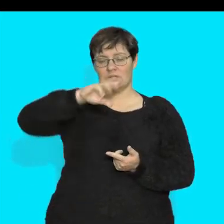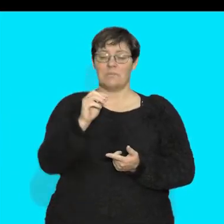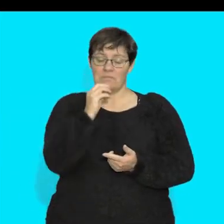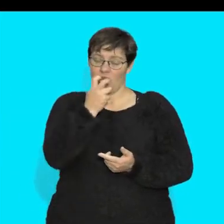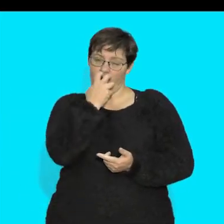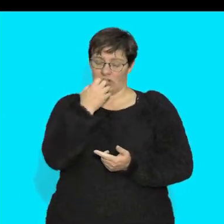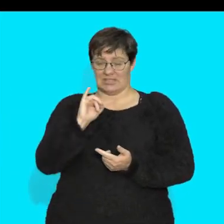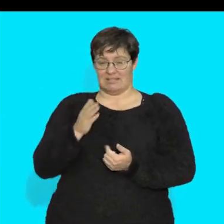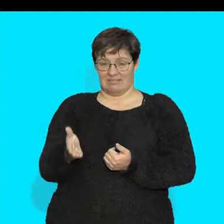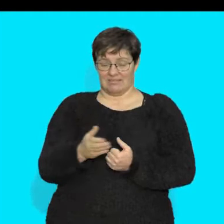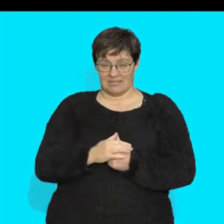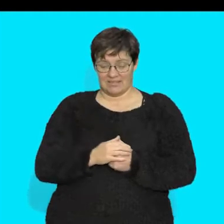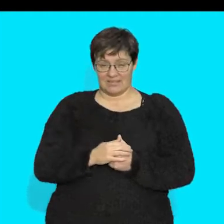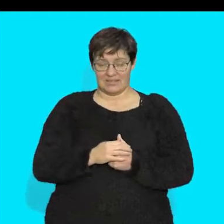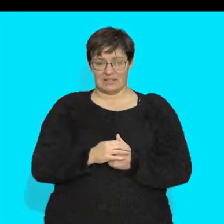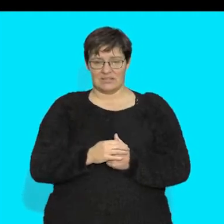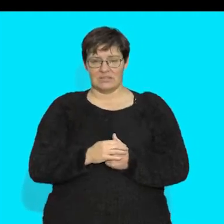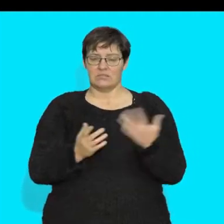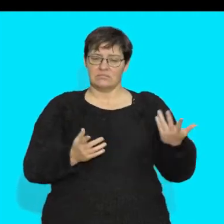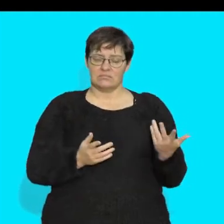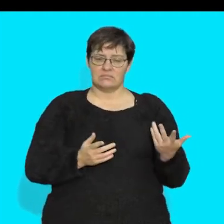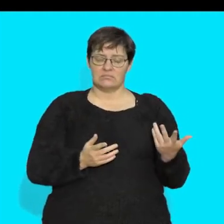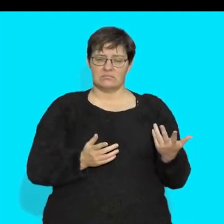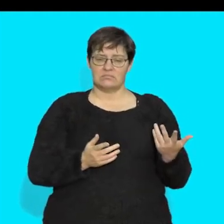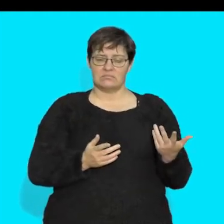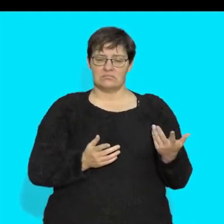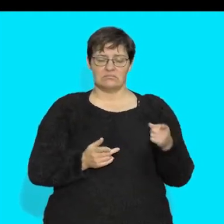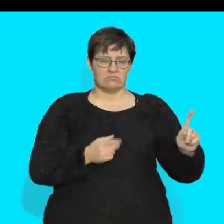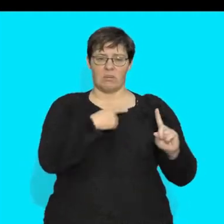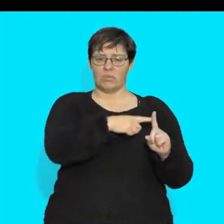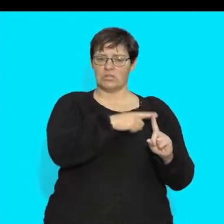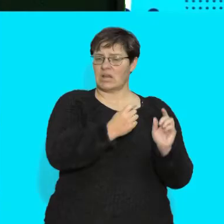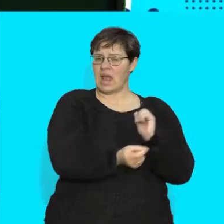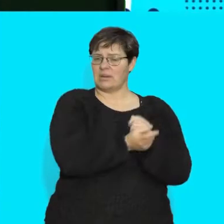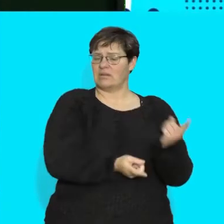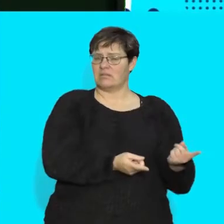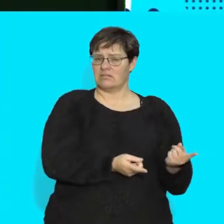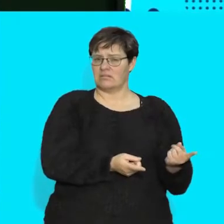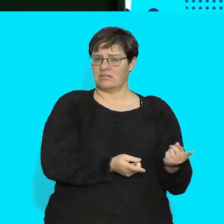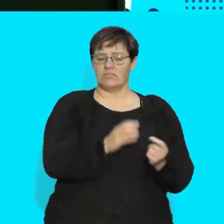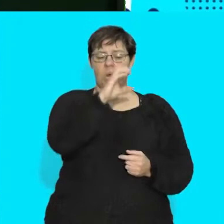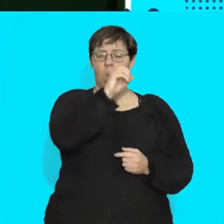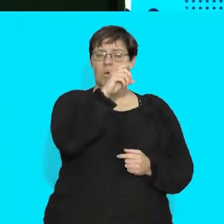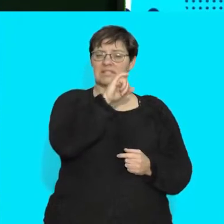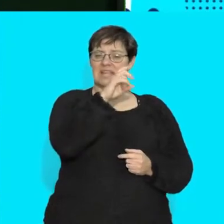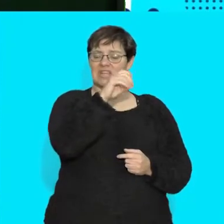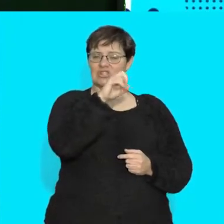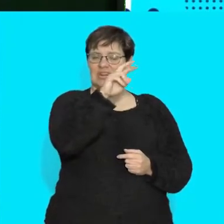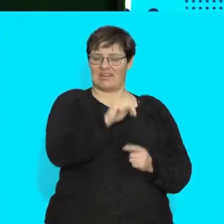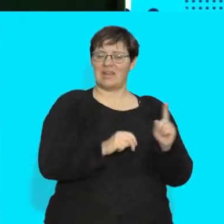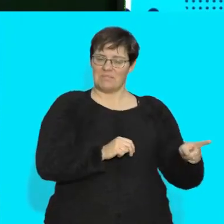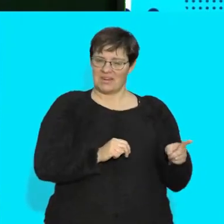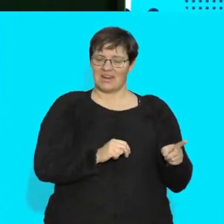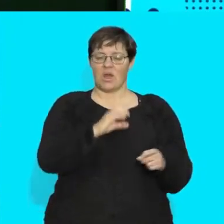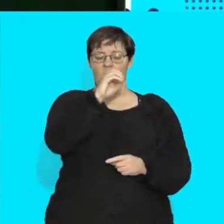and that would still be hot and liquid. But what's happening at the anode then? Well, that's the oxidation reaction.